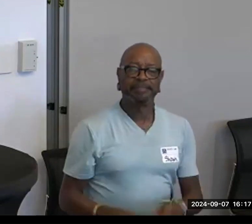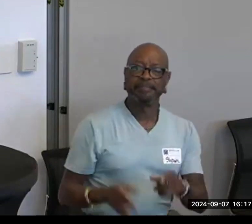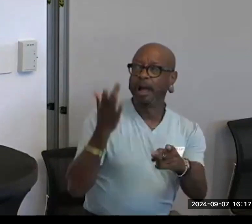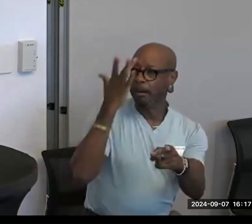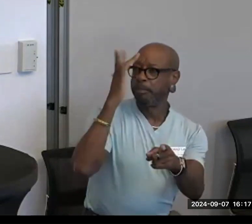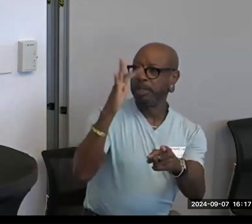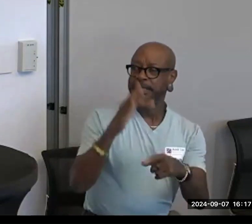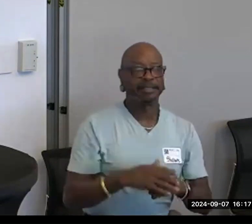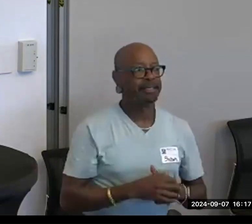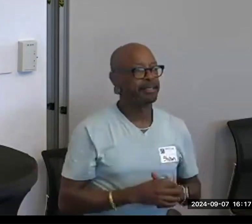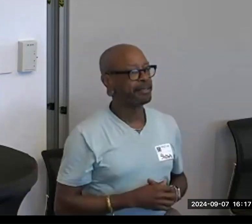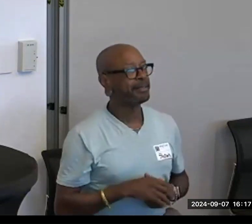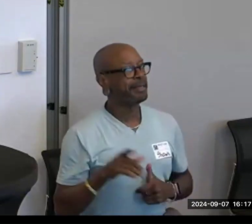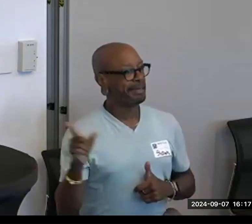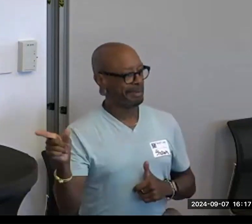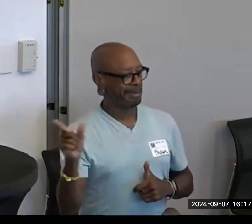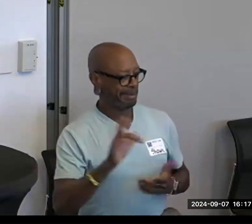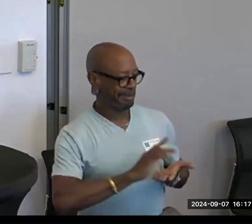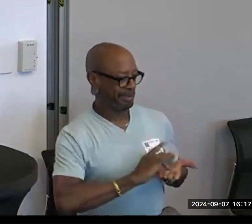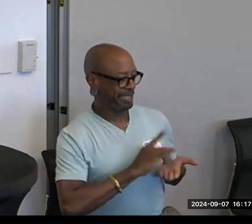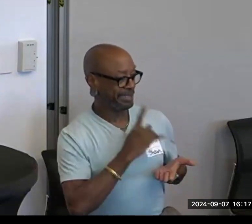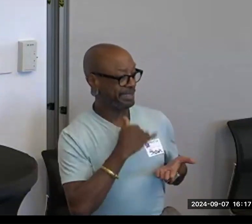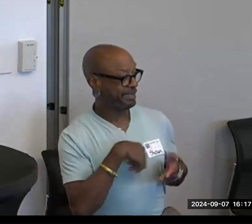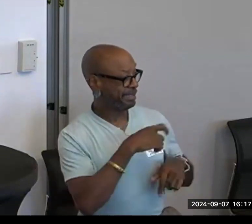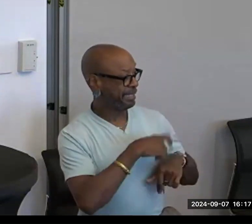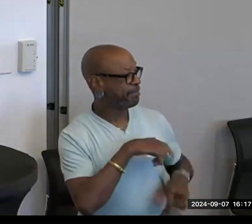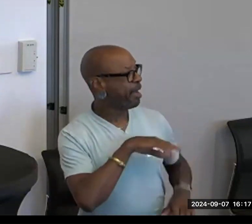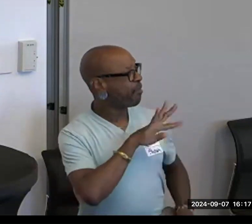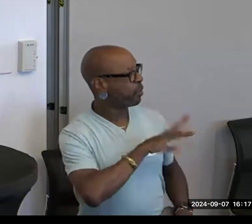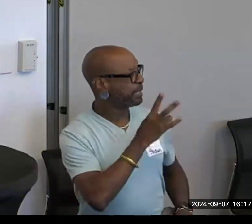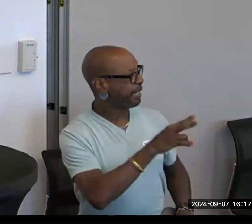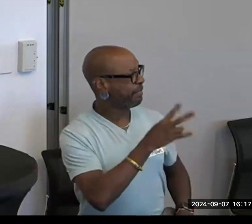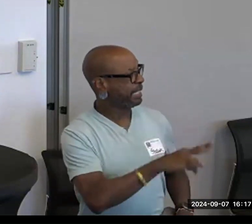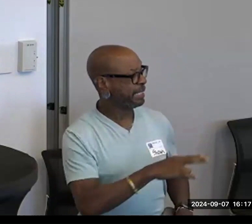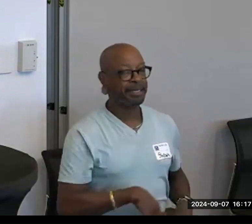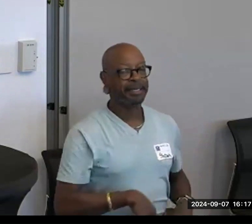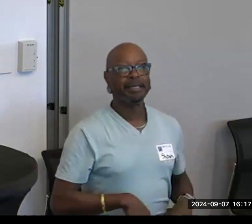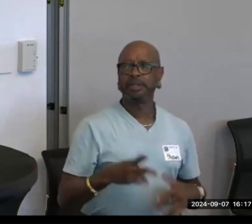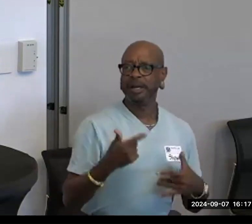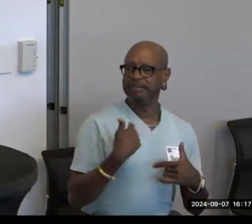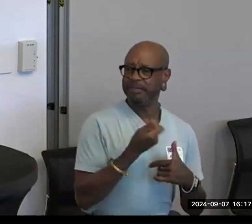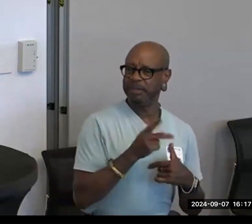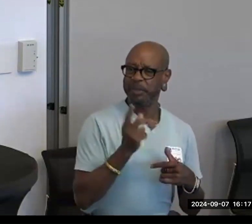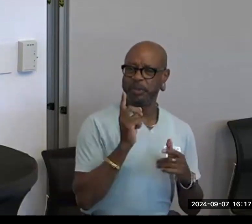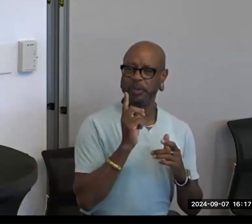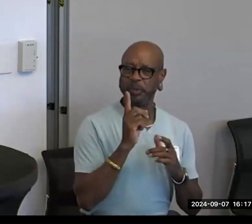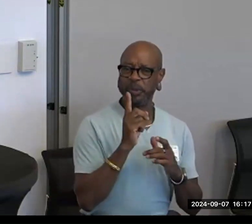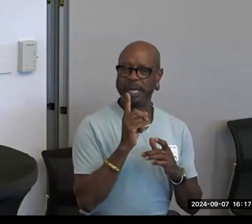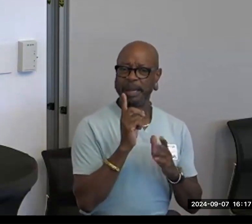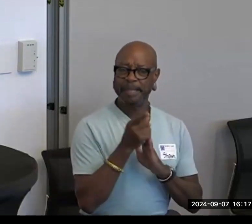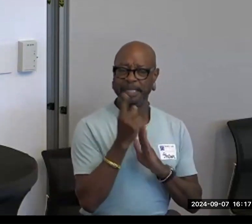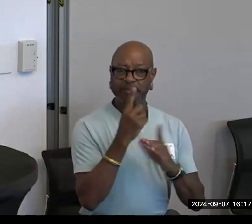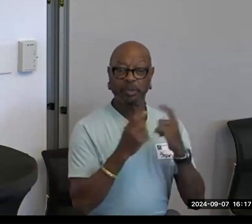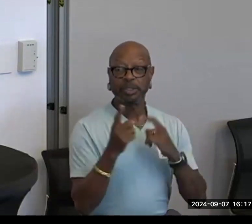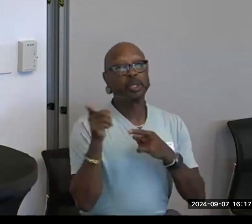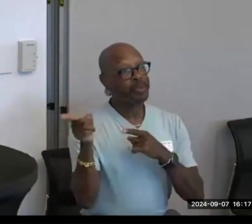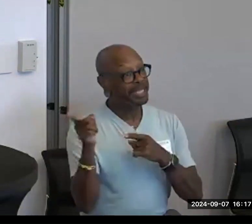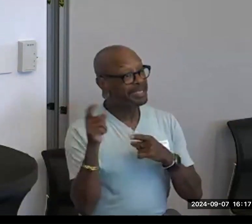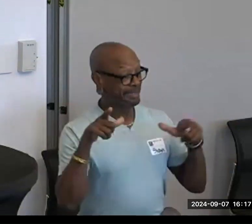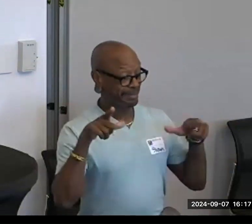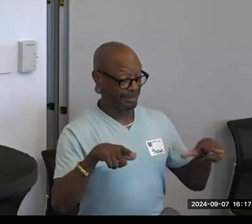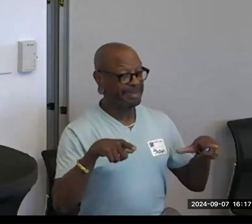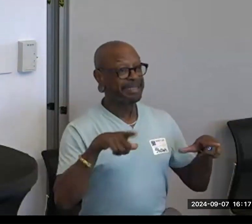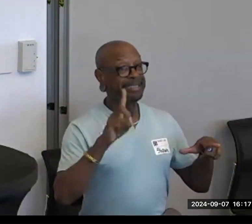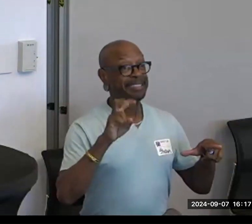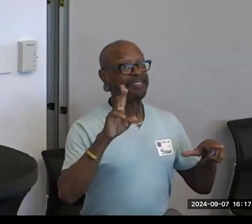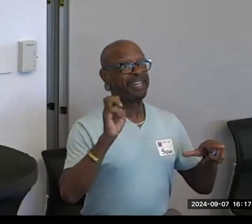Yeah. 4:17 p.m. All right, 4:17. So I have a couple minutes for questions. And by the way, this has speech and Braille